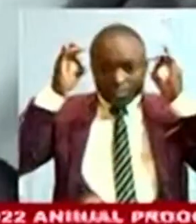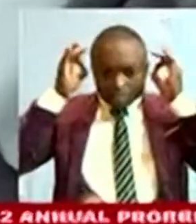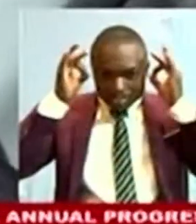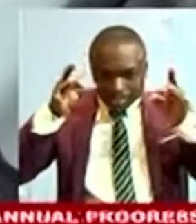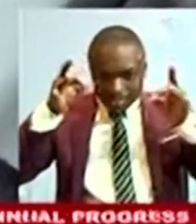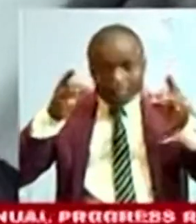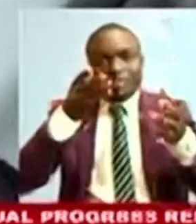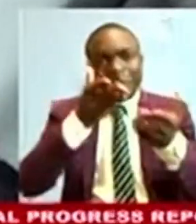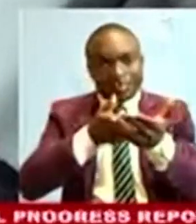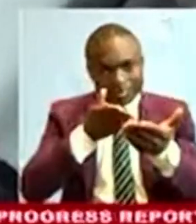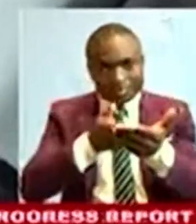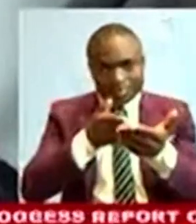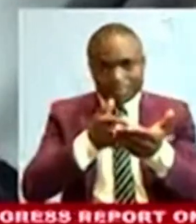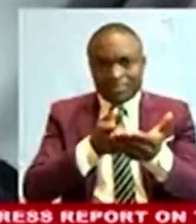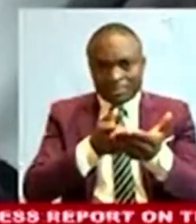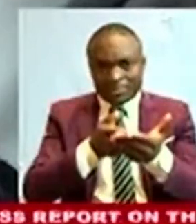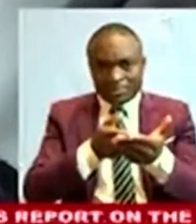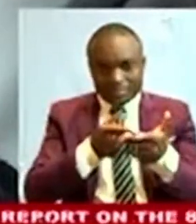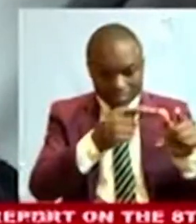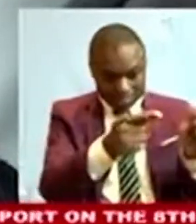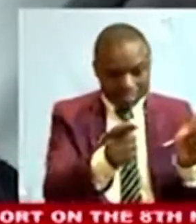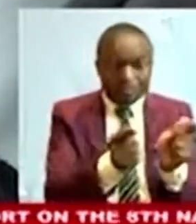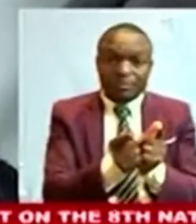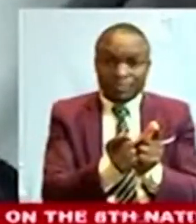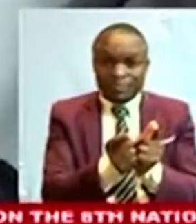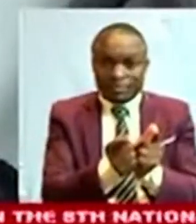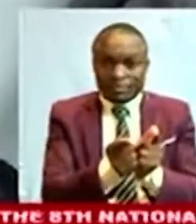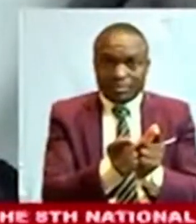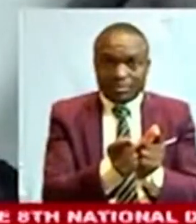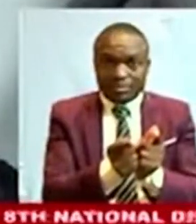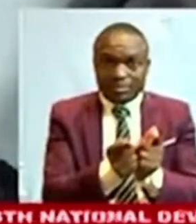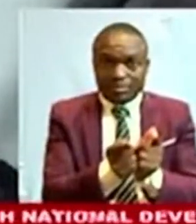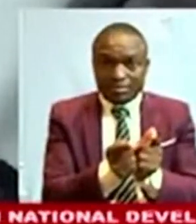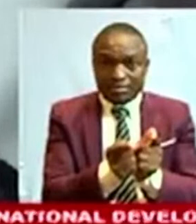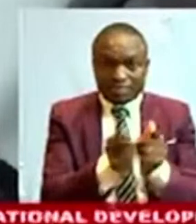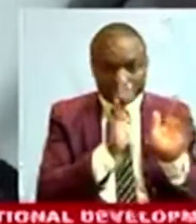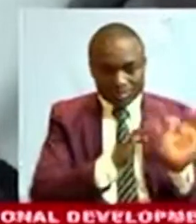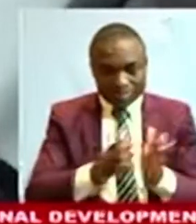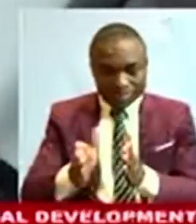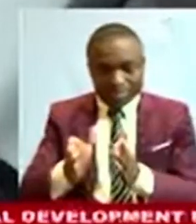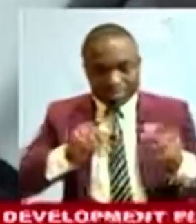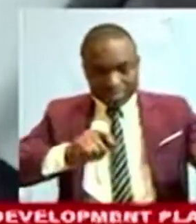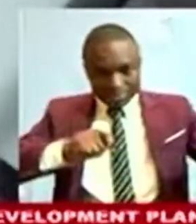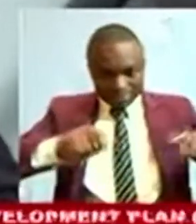This particular cluster also covers epidemic preparedness and control.